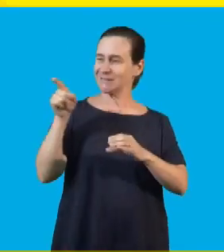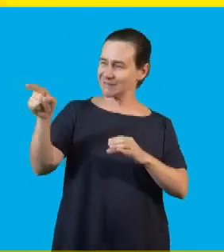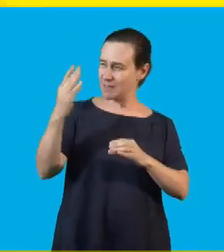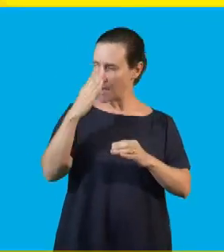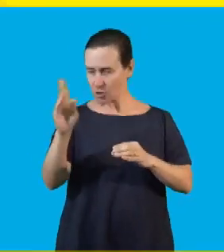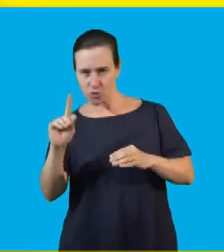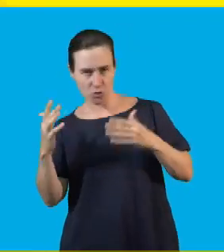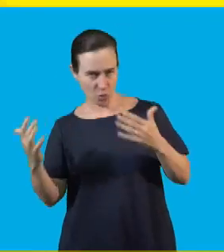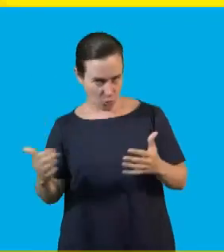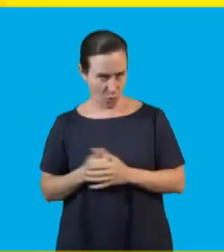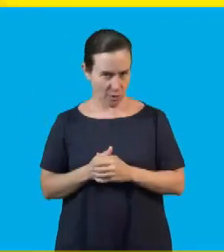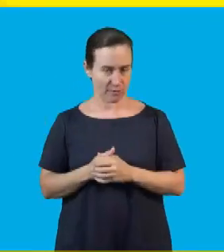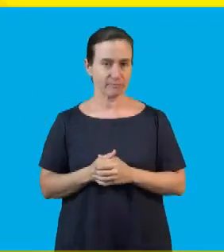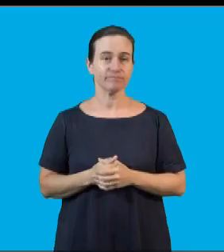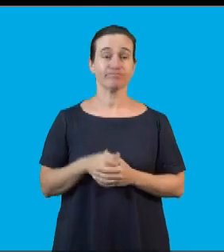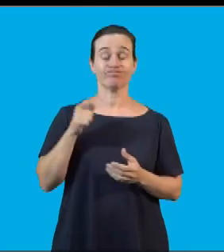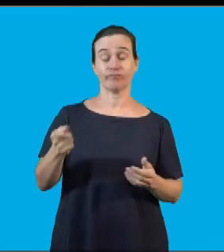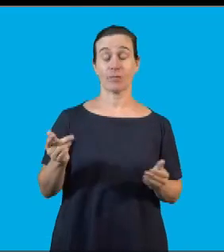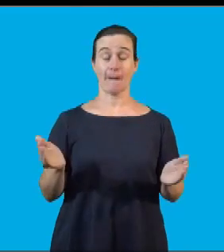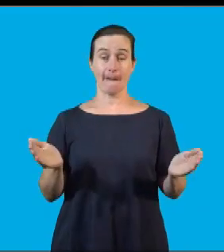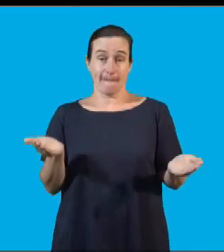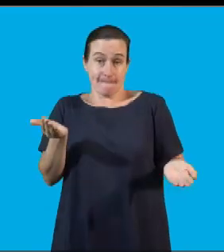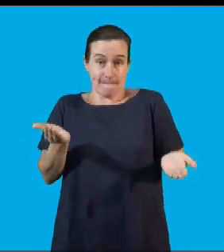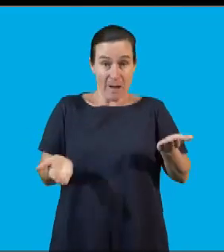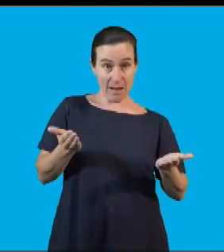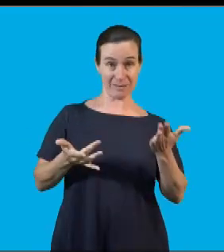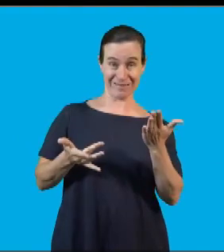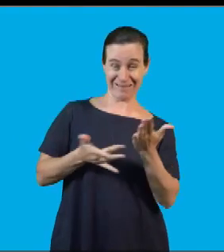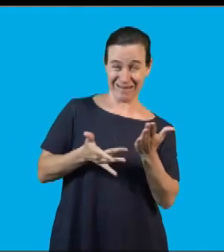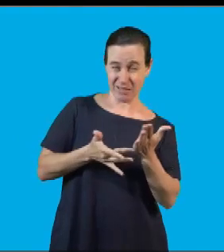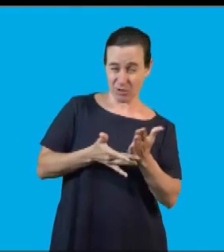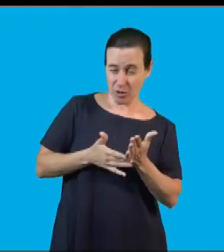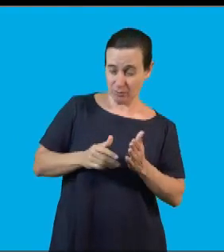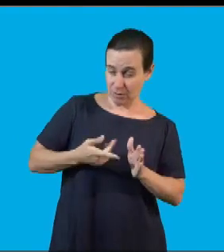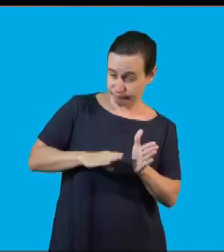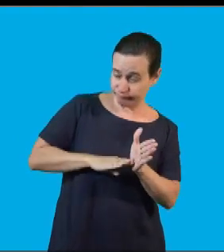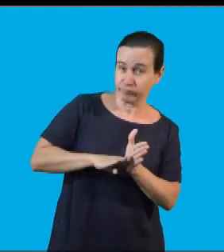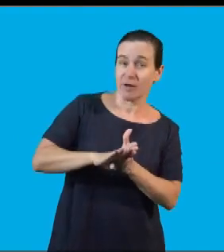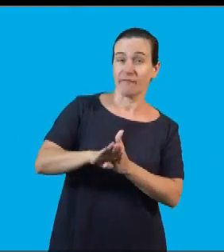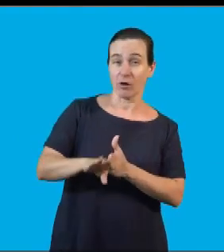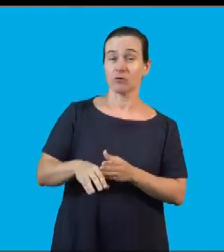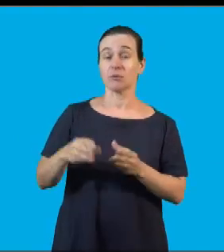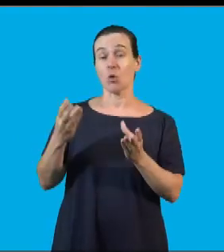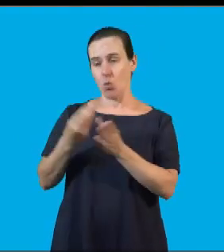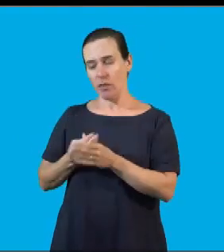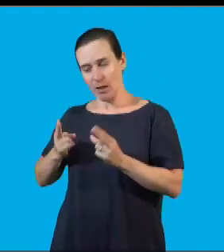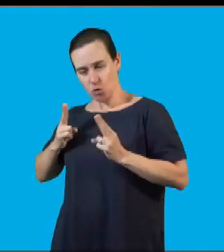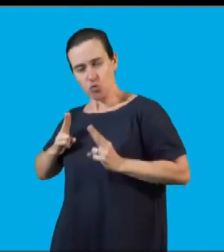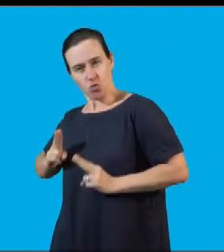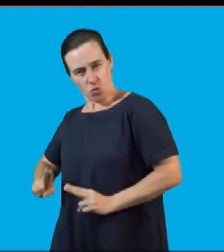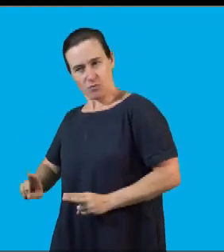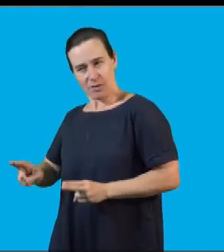writer's point. Here is the conclusion. It talks about balancing advancements and human elements